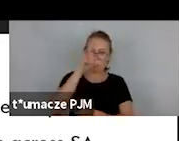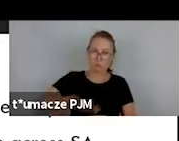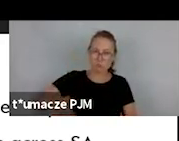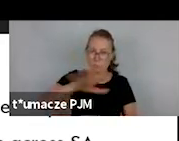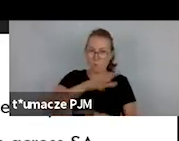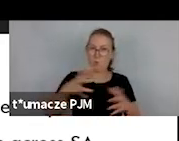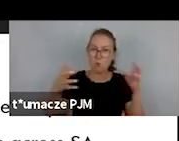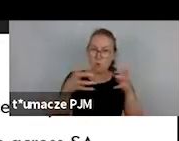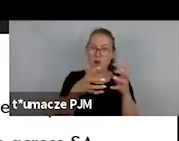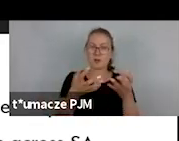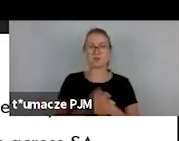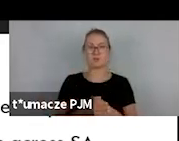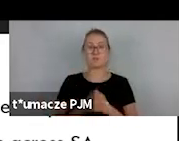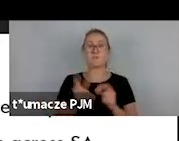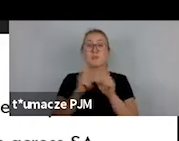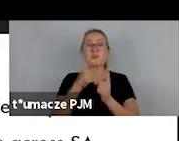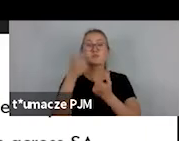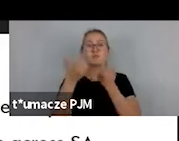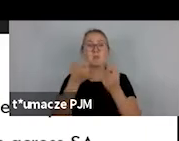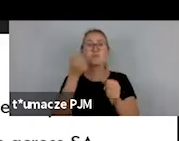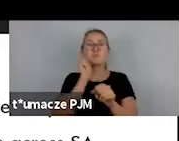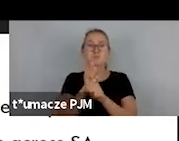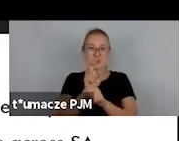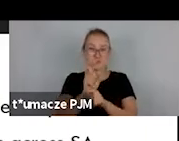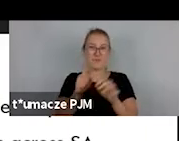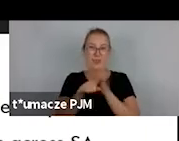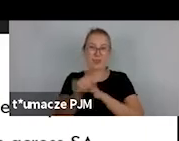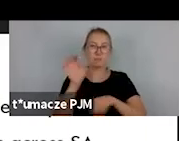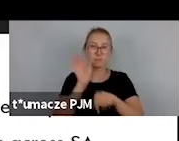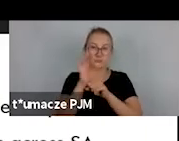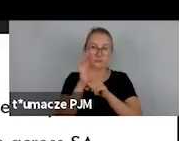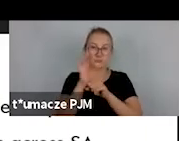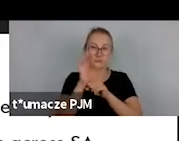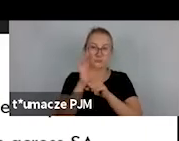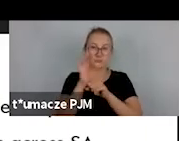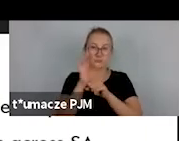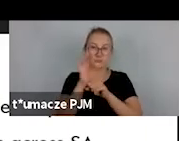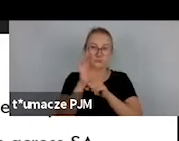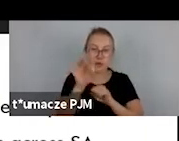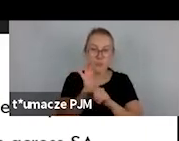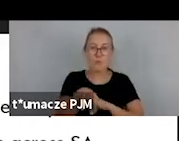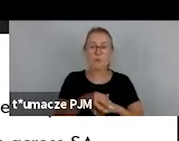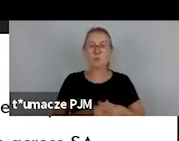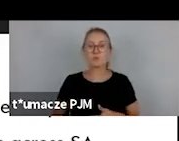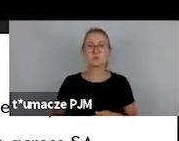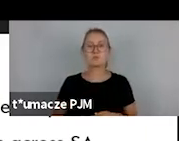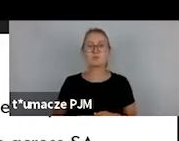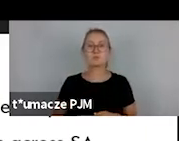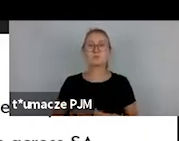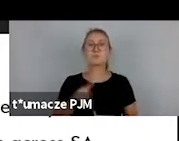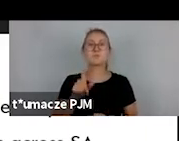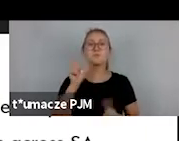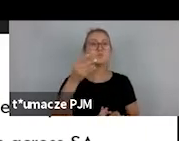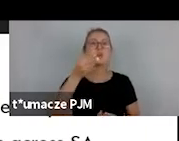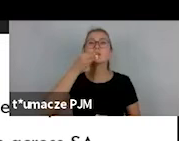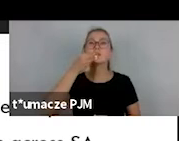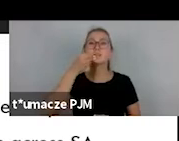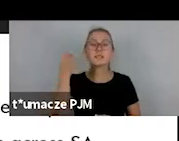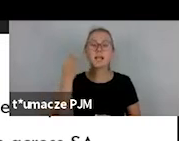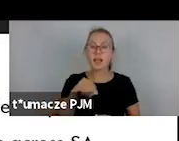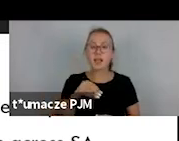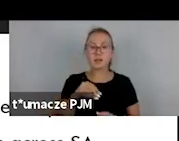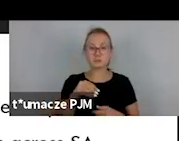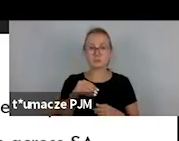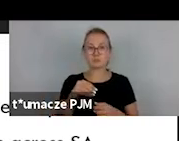effective way to do that is to work in a multi-sectoral way. So you bring together the